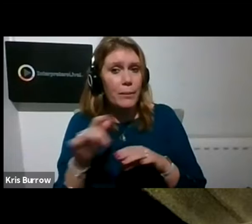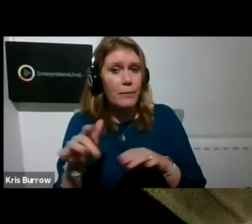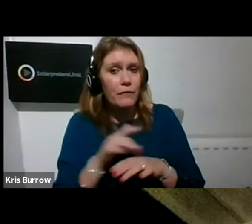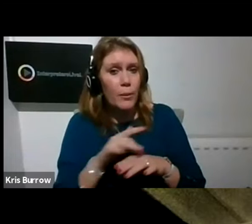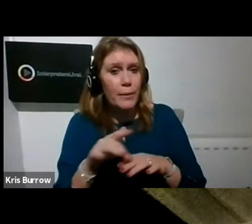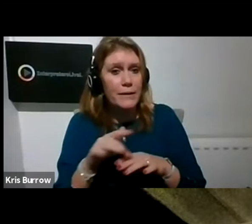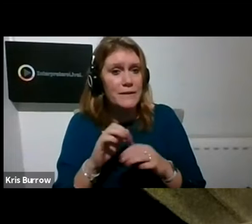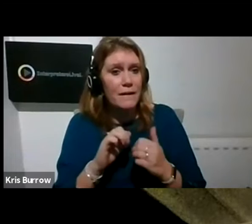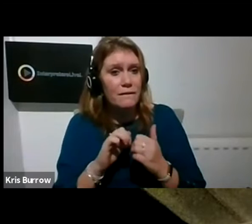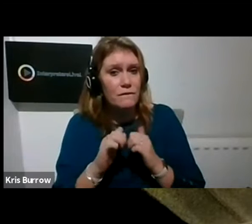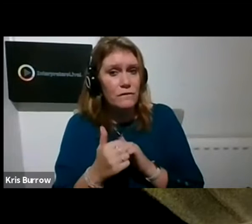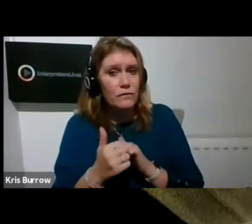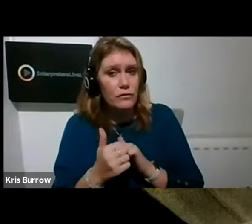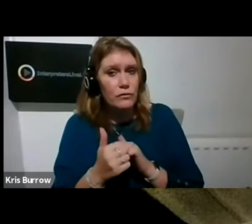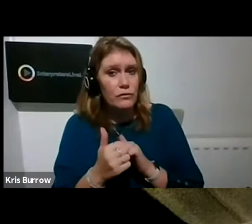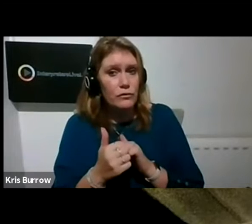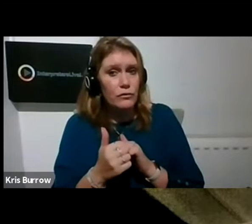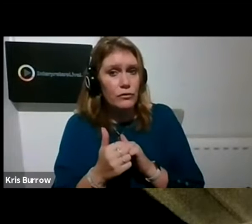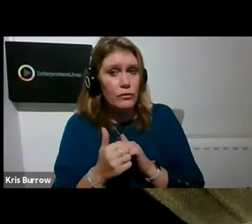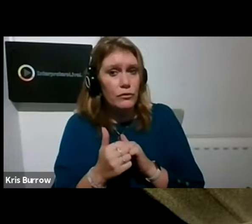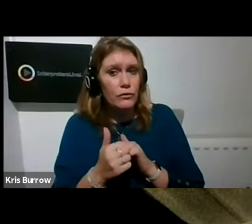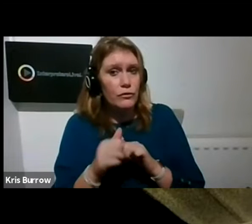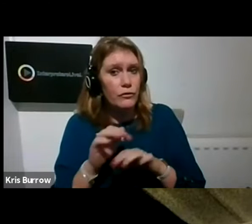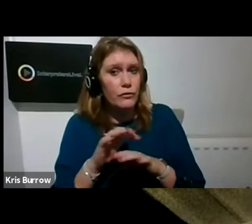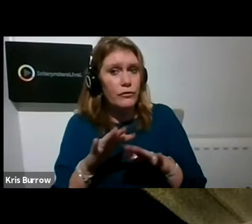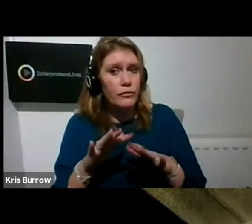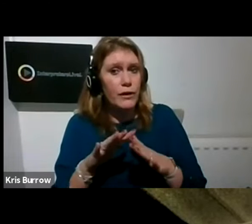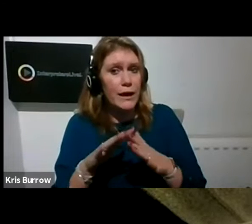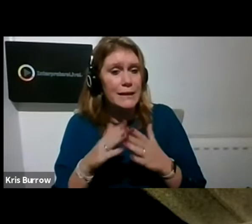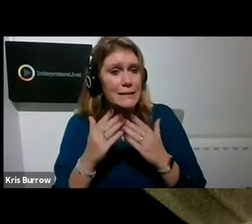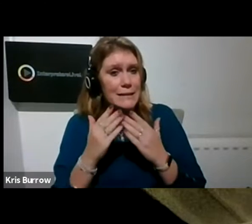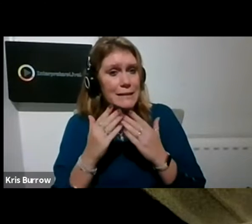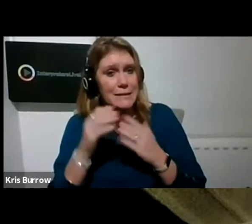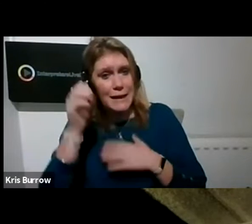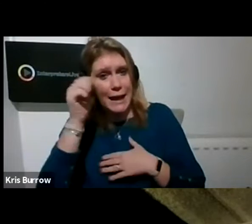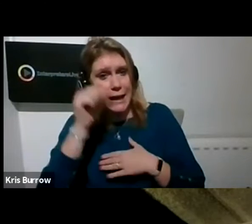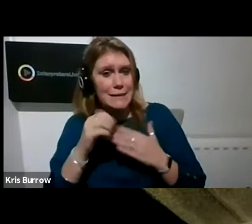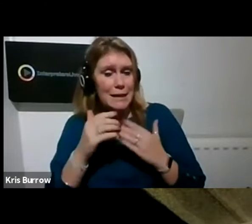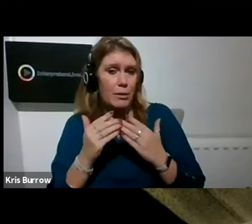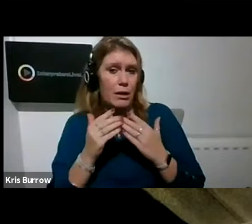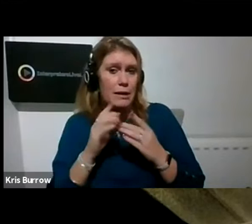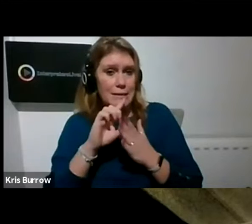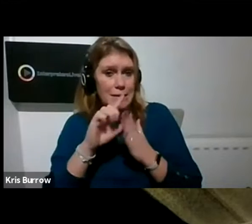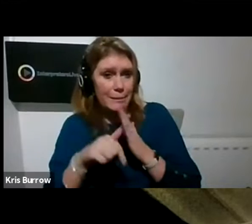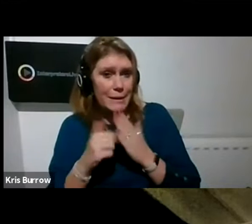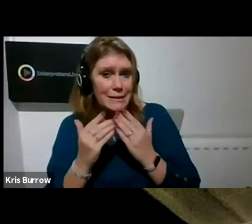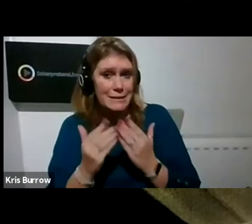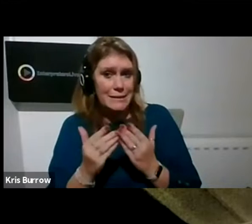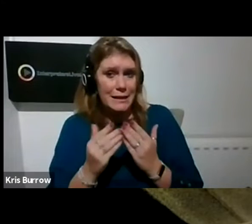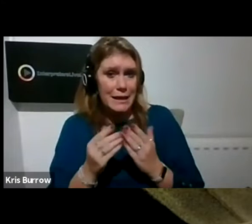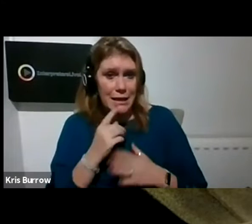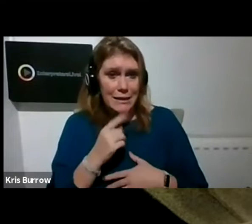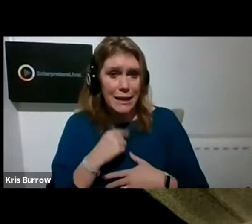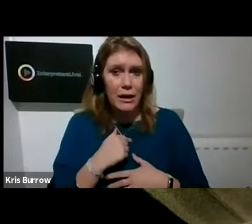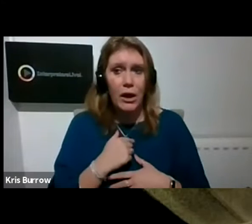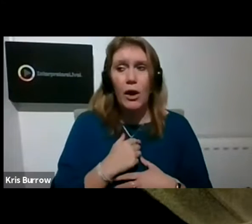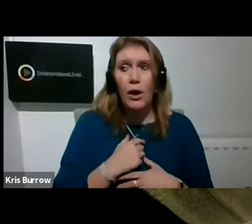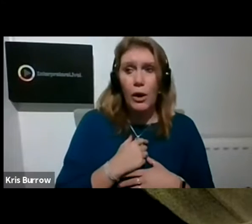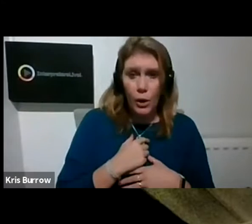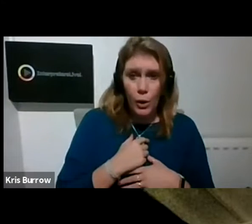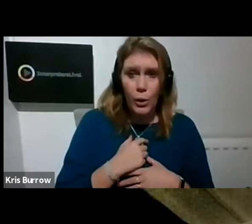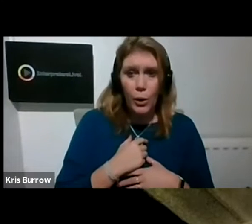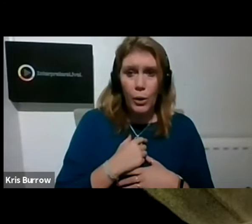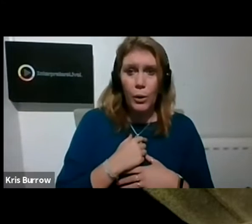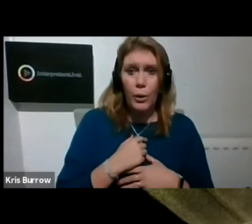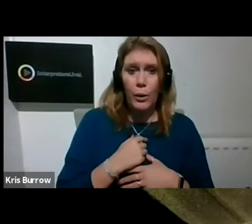A friend in academia and disability studies, her immediate response was, "Oh, an led company